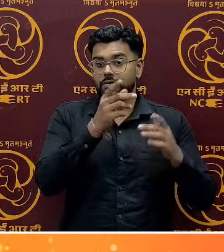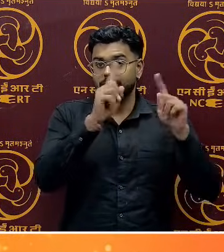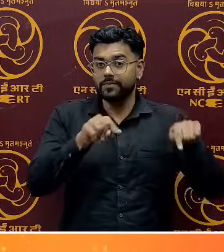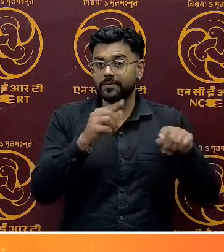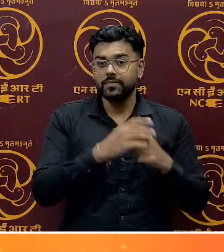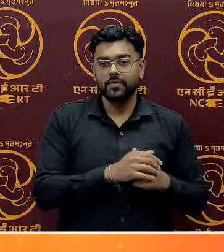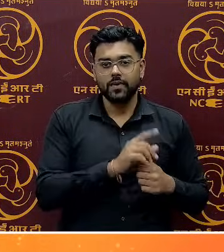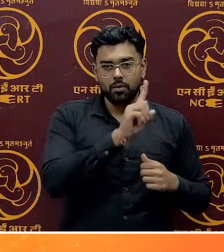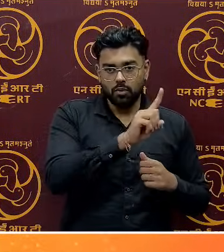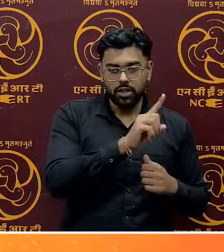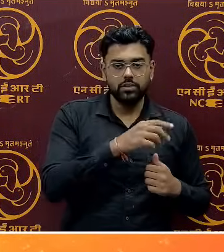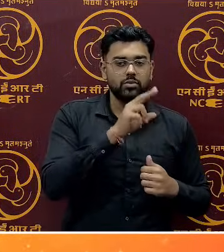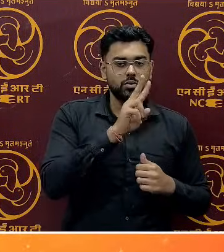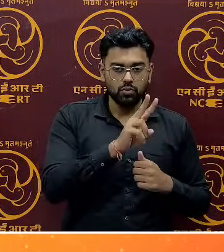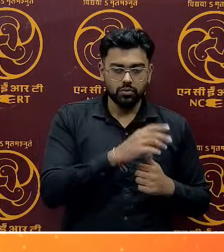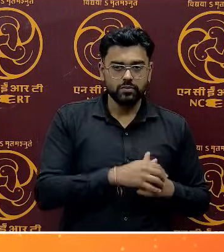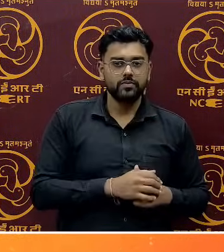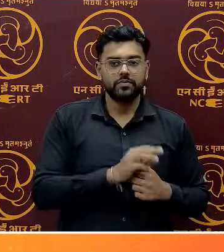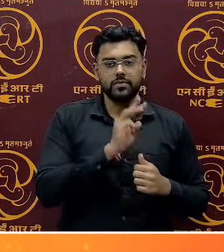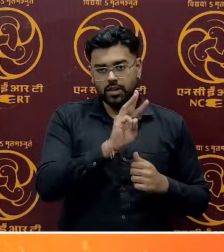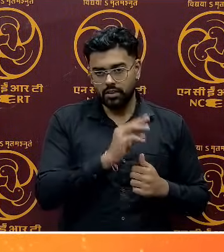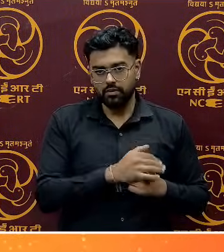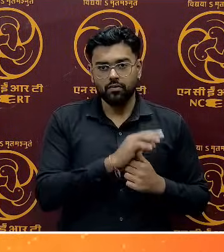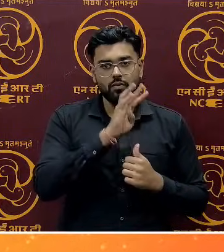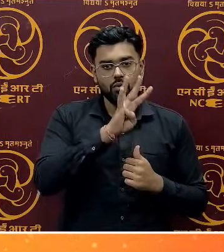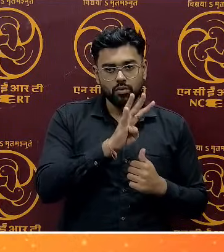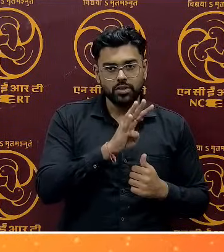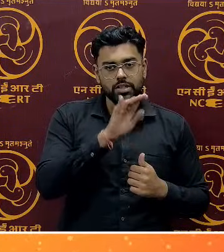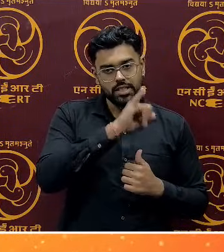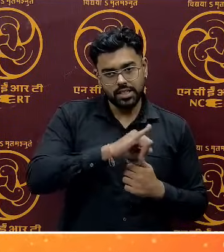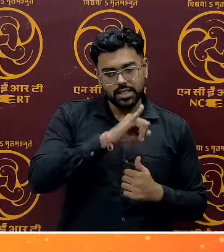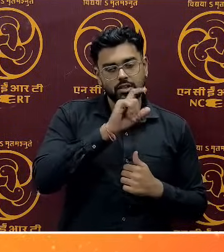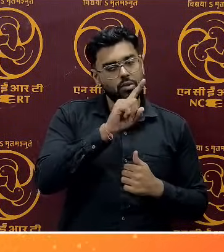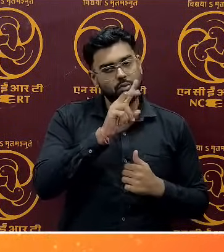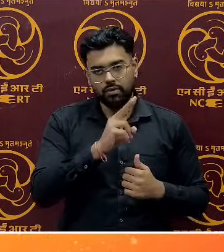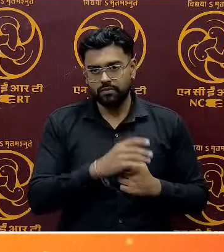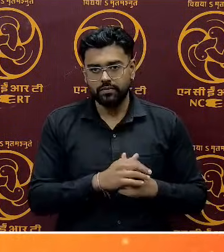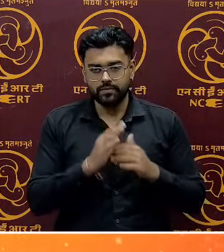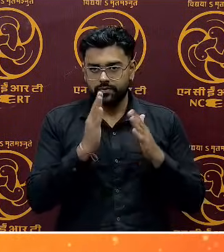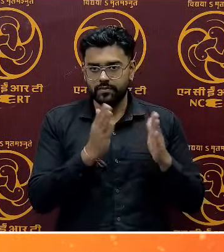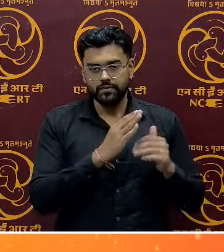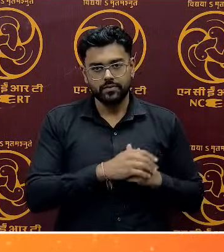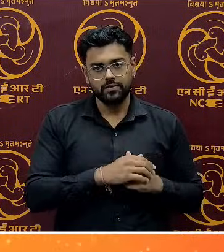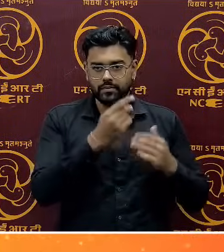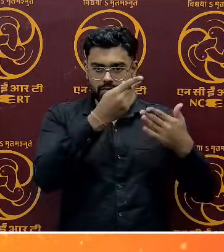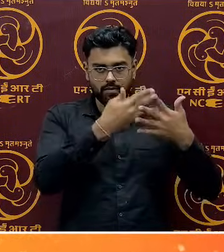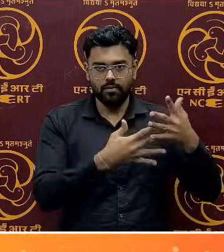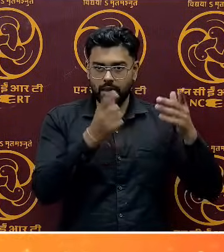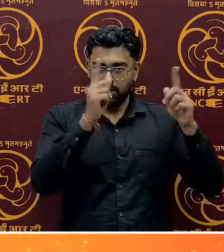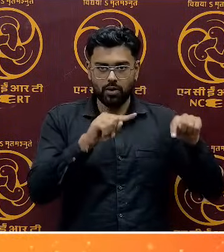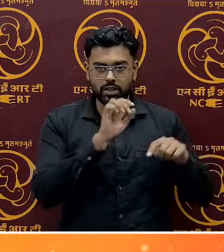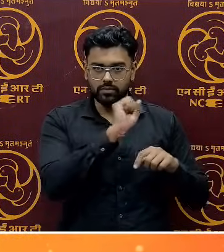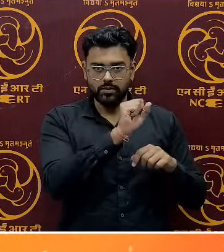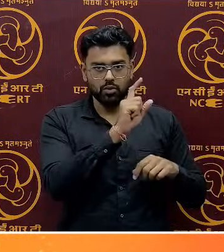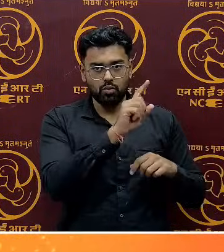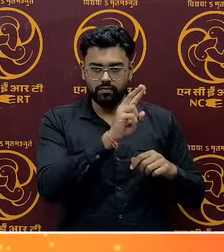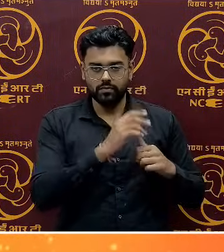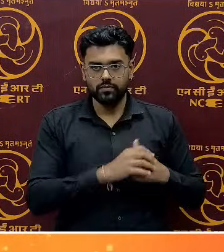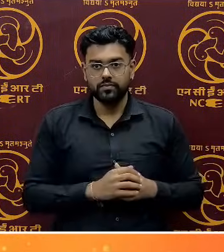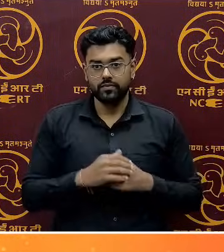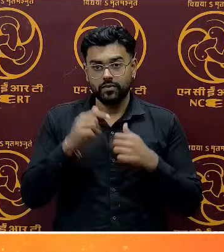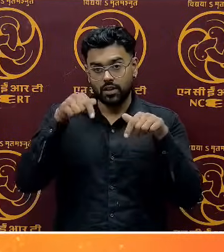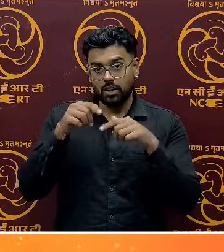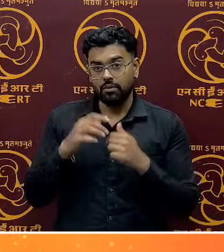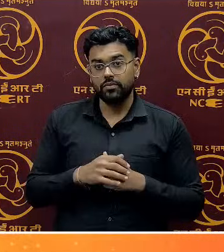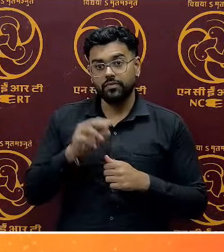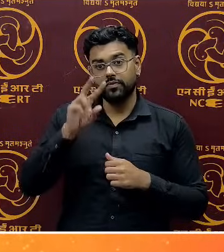1, 2, 3, 4, 6 and 12. These are factors, Harpreet, of 12. Right. Let us list out